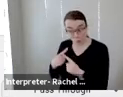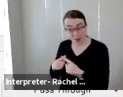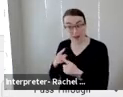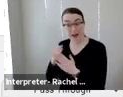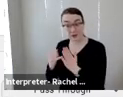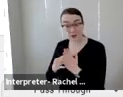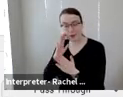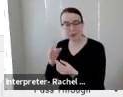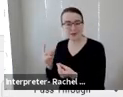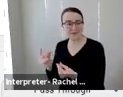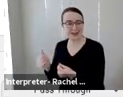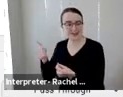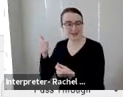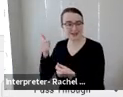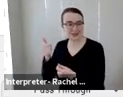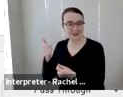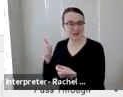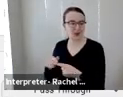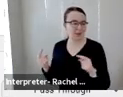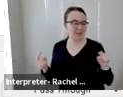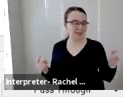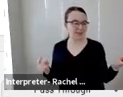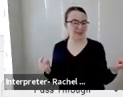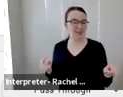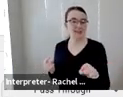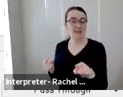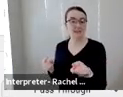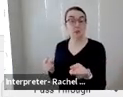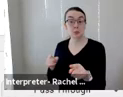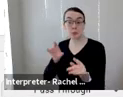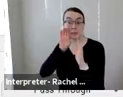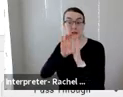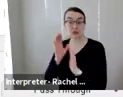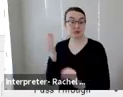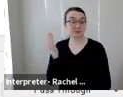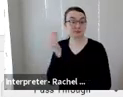is this image. But when I